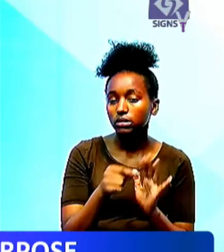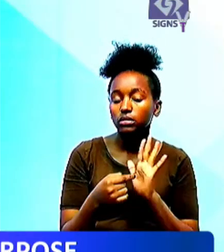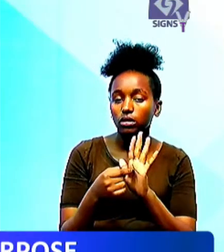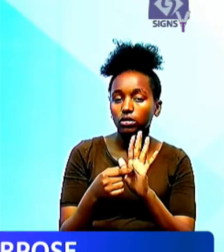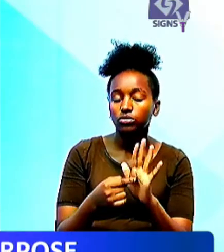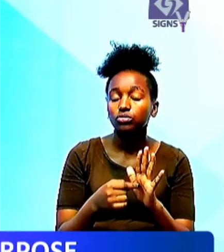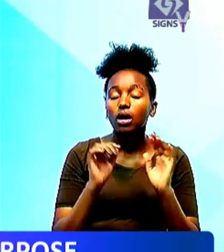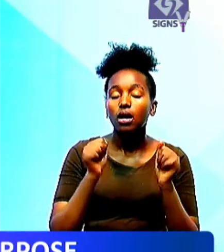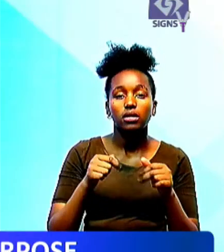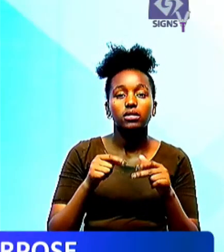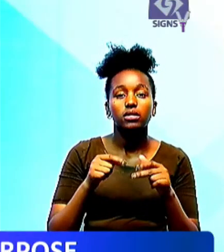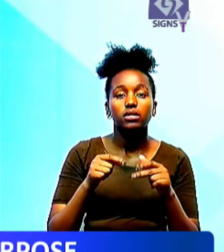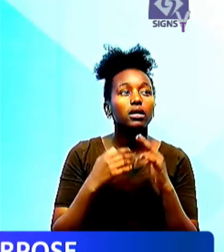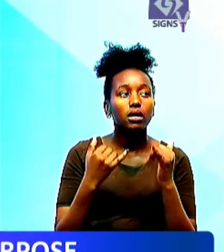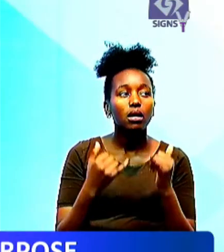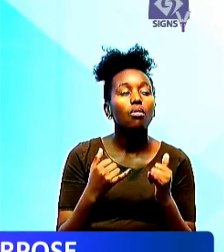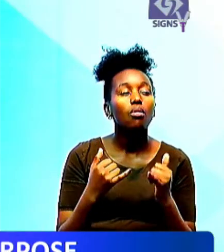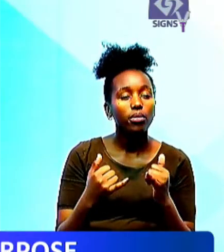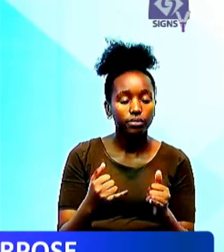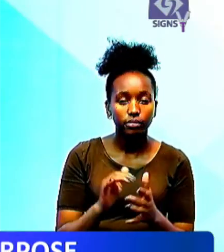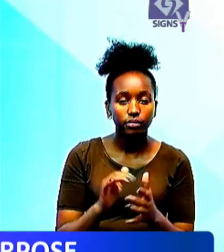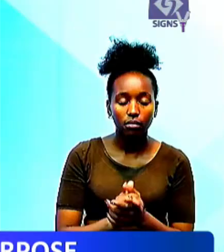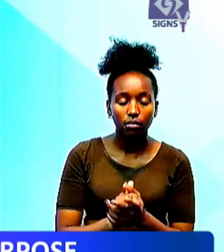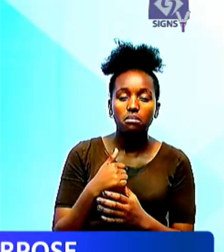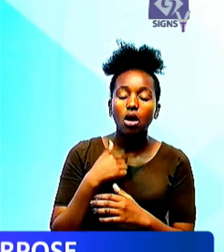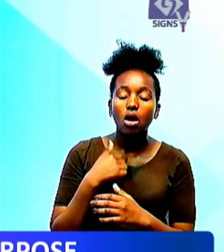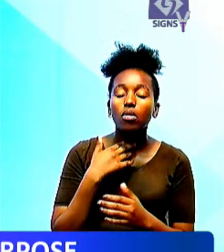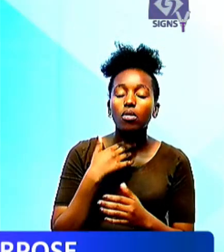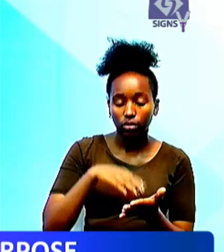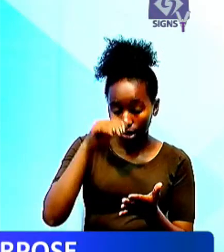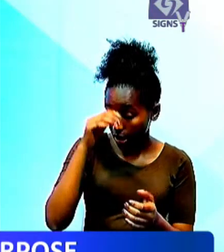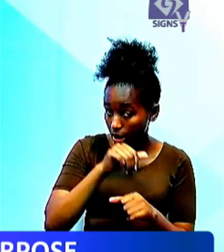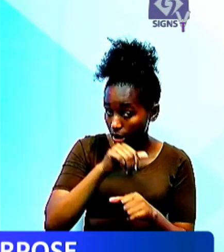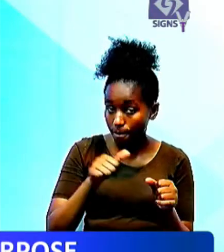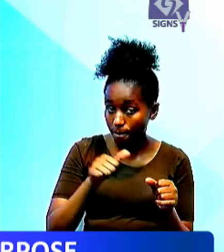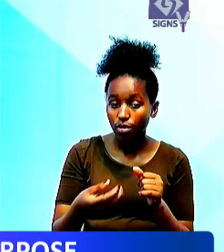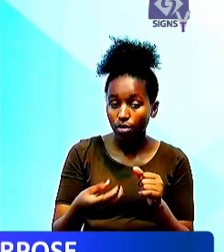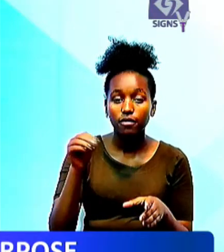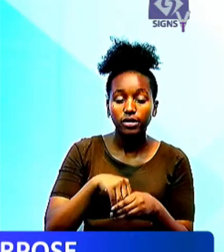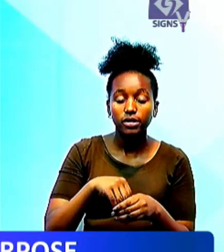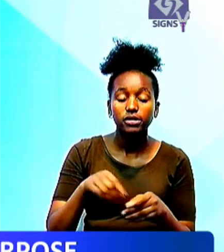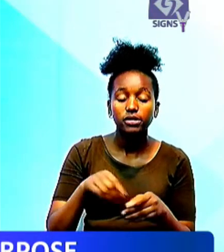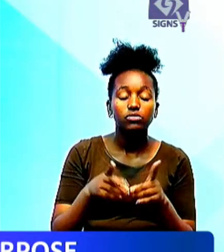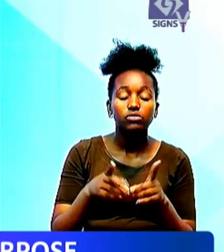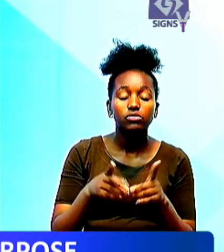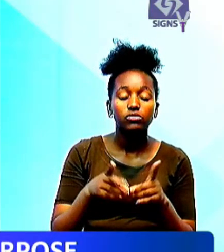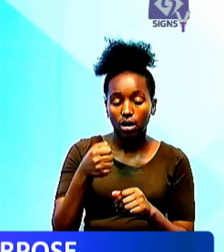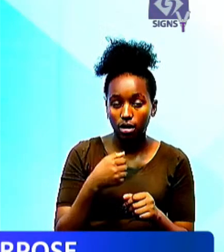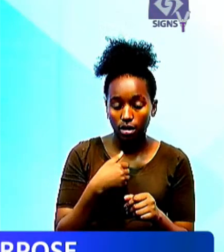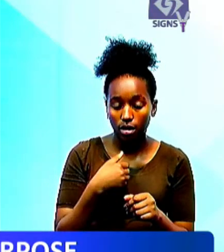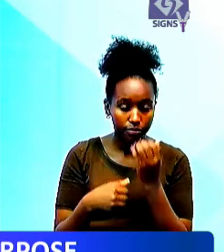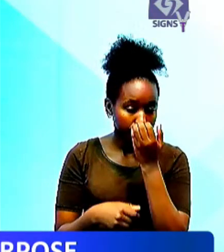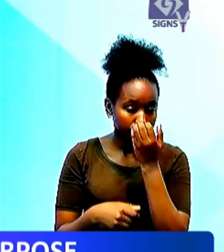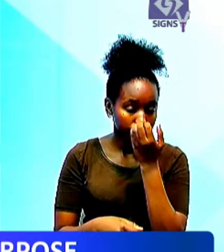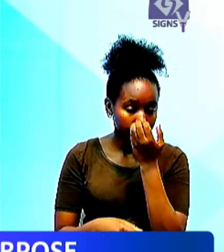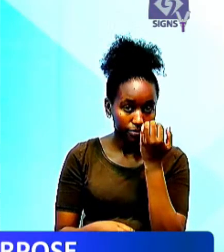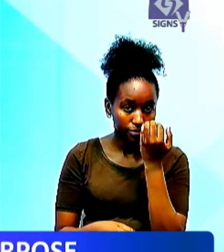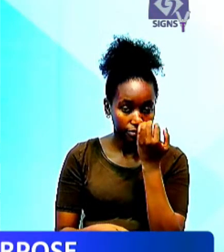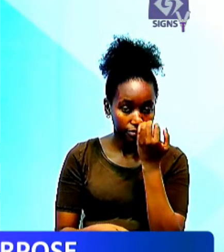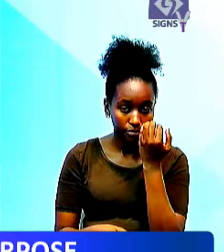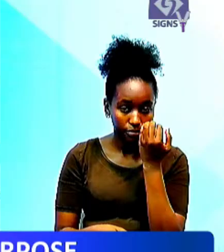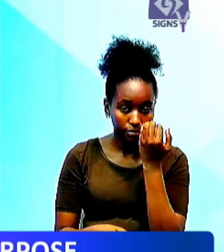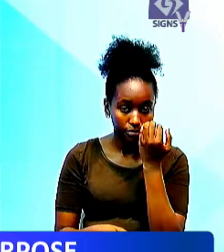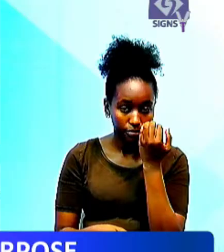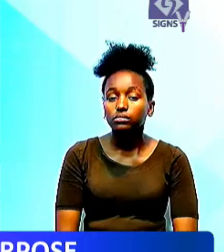beginning. I want to learn more about investment. I want to put something aside. We have a solution for that. All right. We